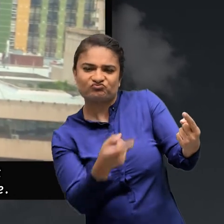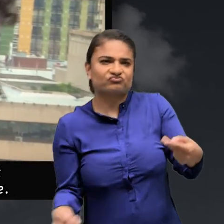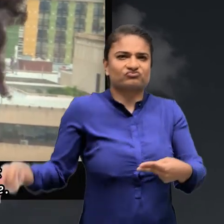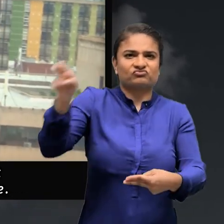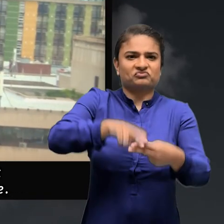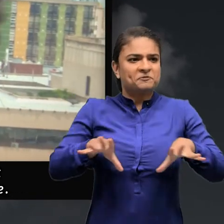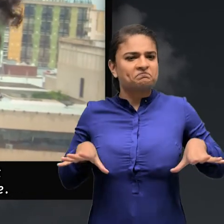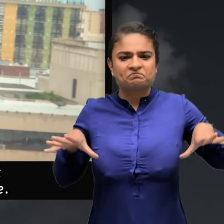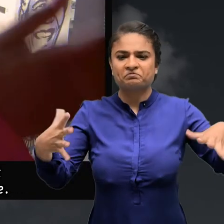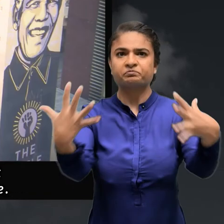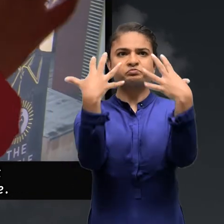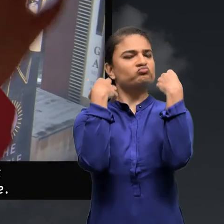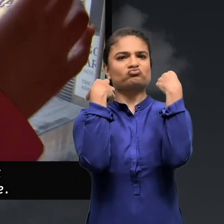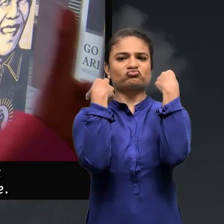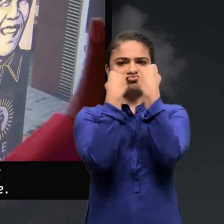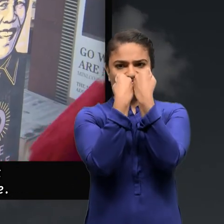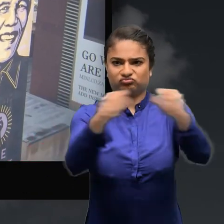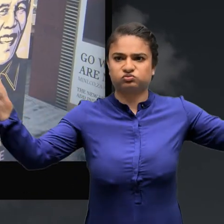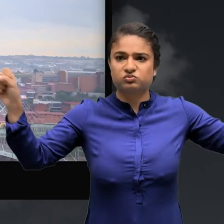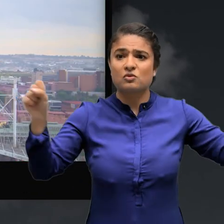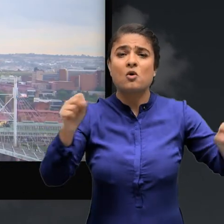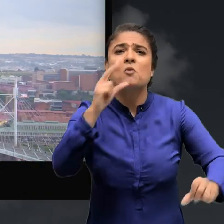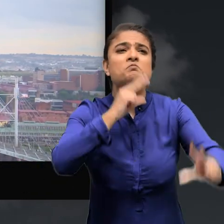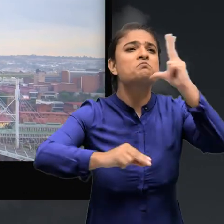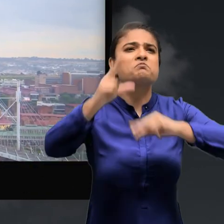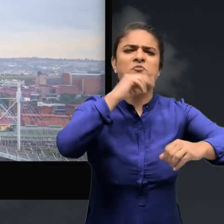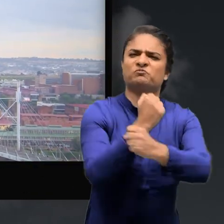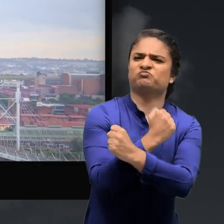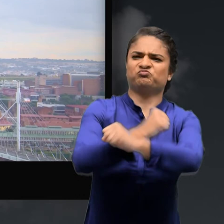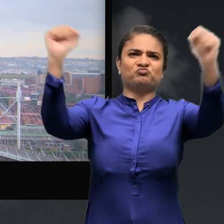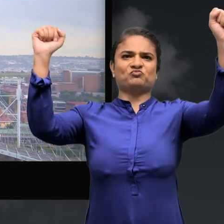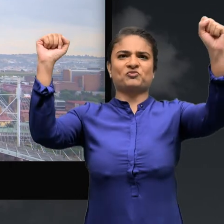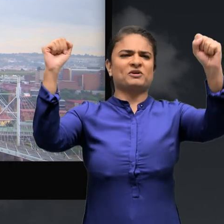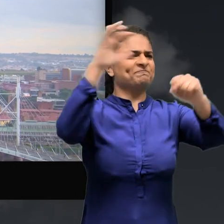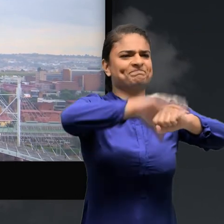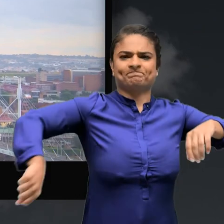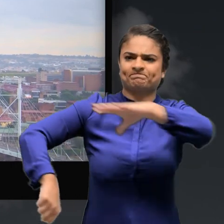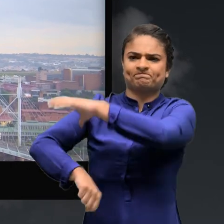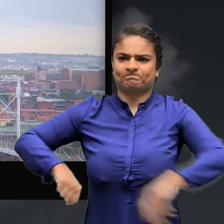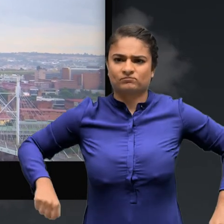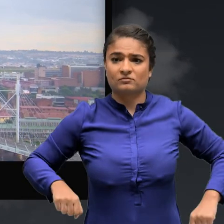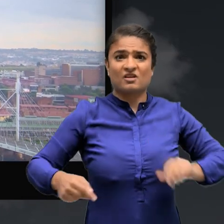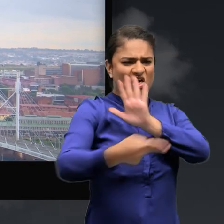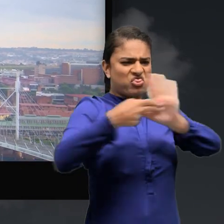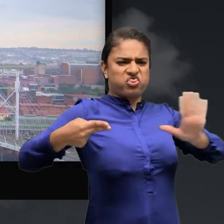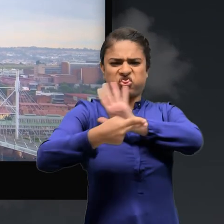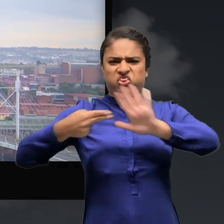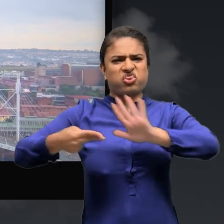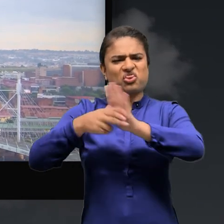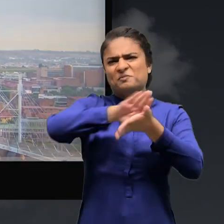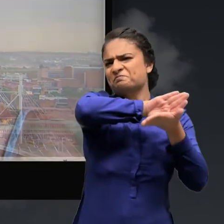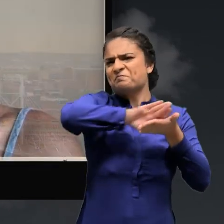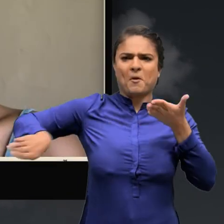the able-bodied can't colonize. Utter words of liberation, freedom, to strip off the labels that